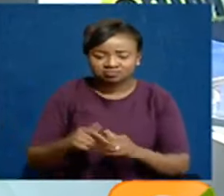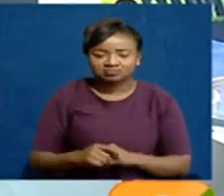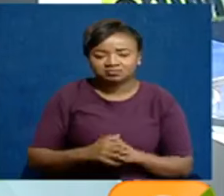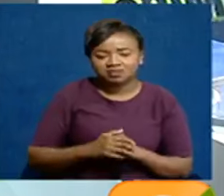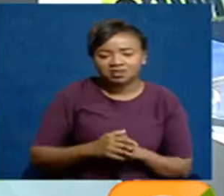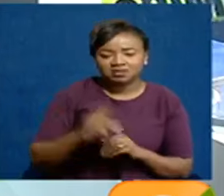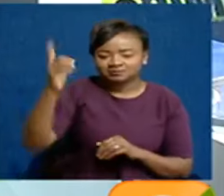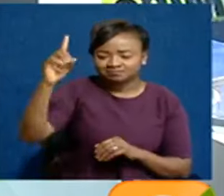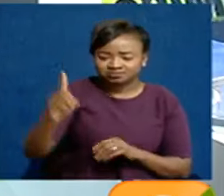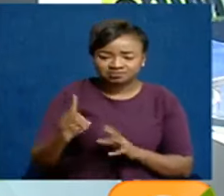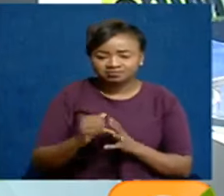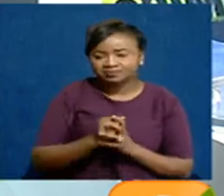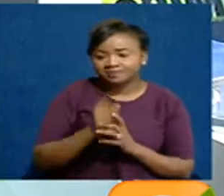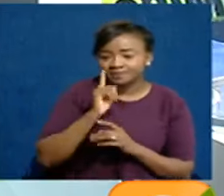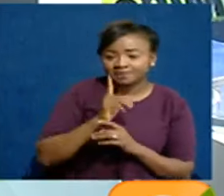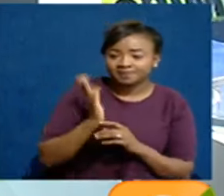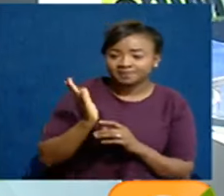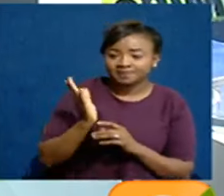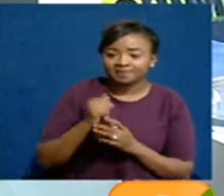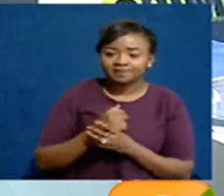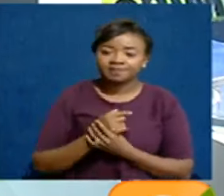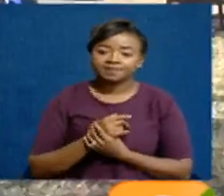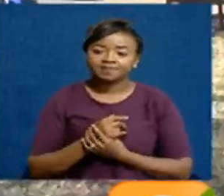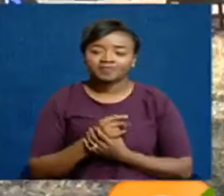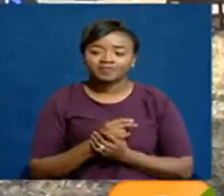death. Laura Otieno has the details.